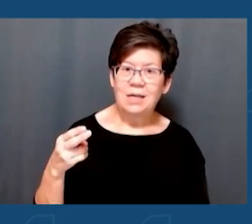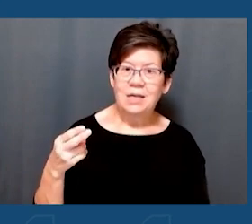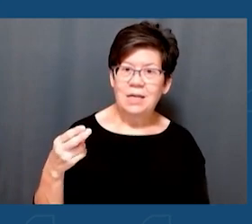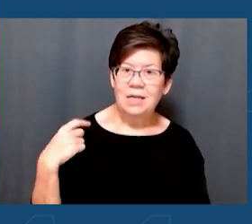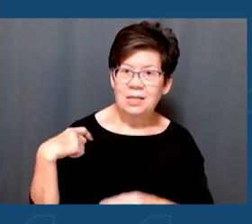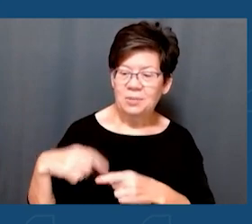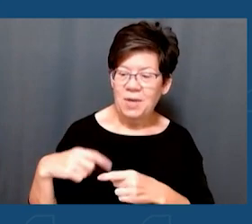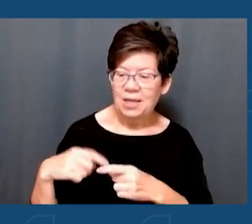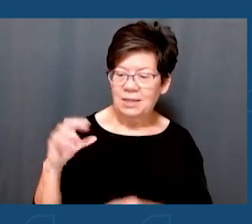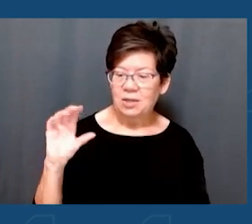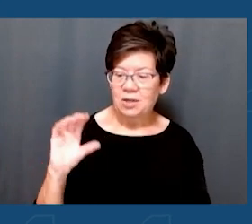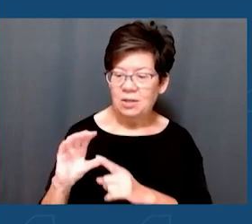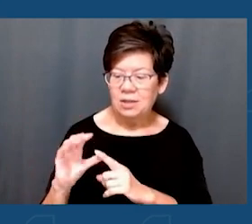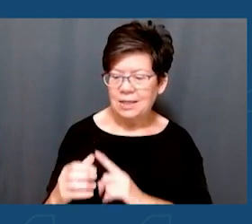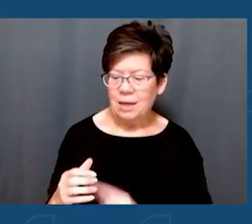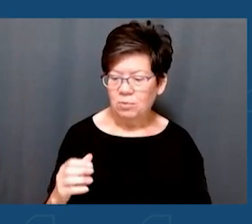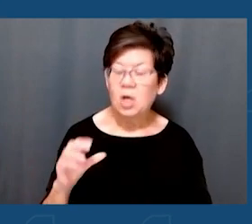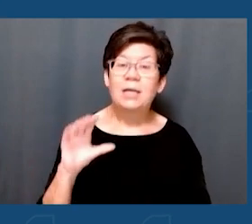Rodriguez.